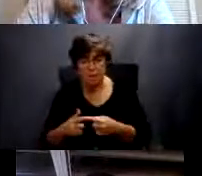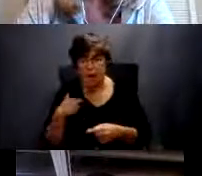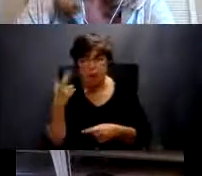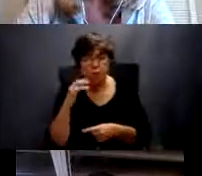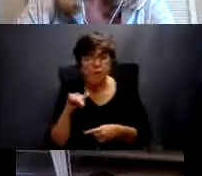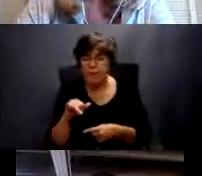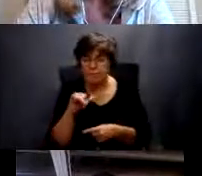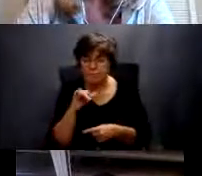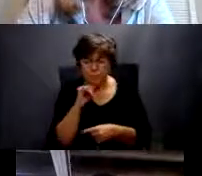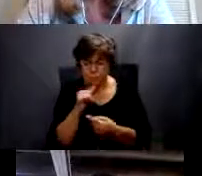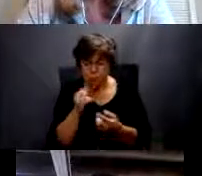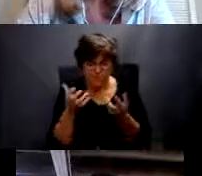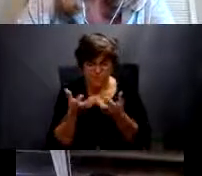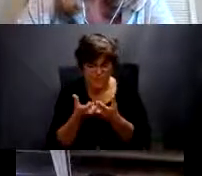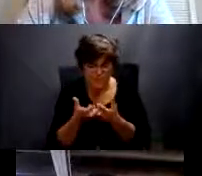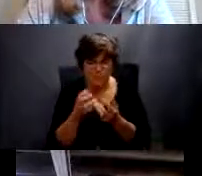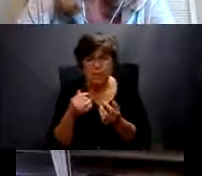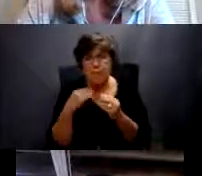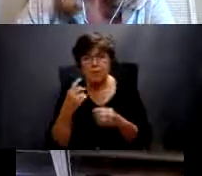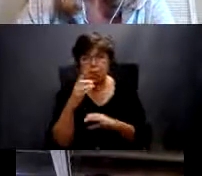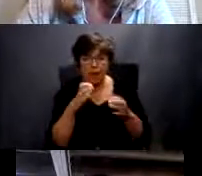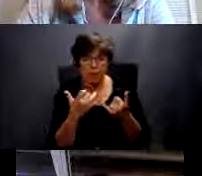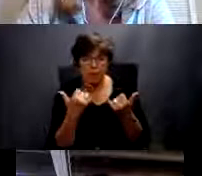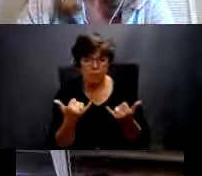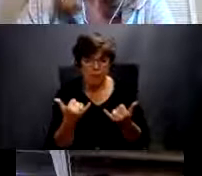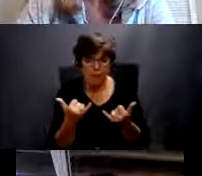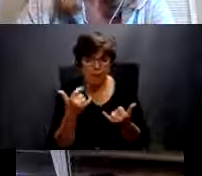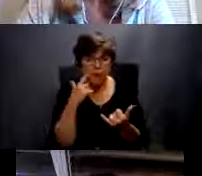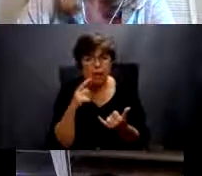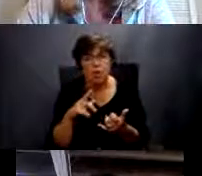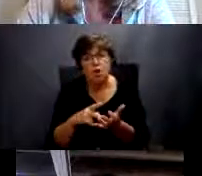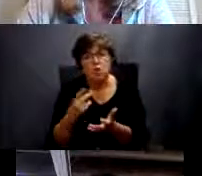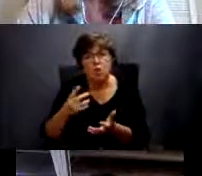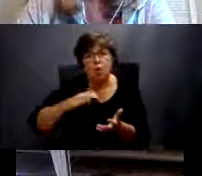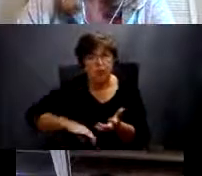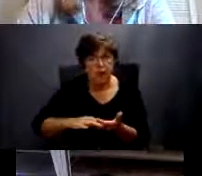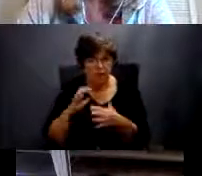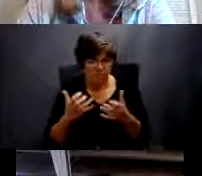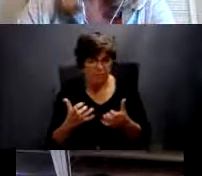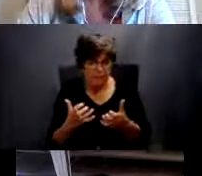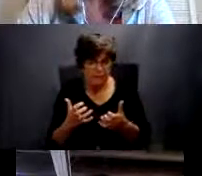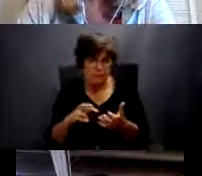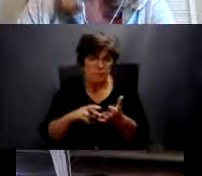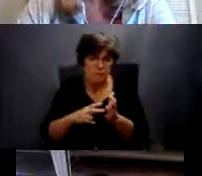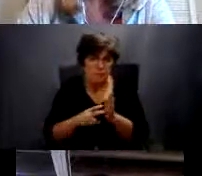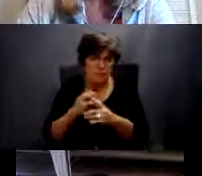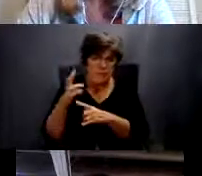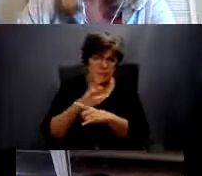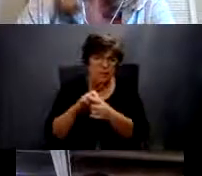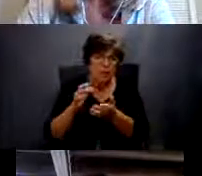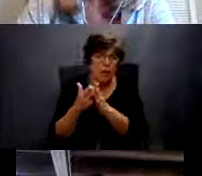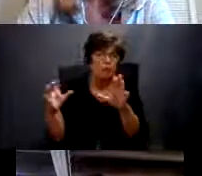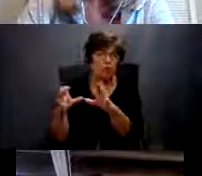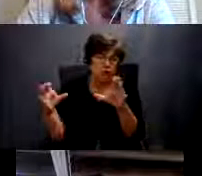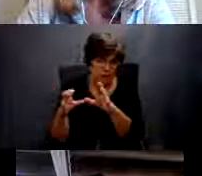wasn't going to work either. So I'm teaching one class right now because it is a dual credit class, which takes 6 months to get certified to